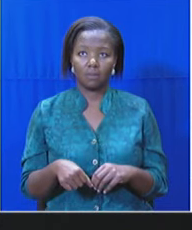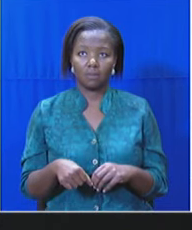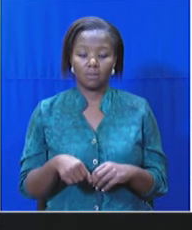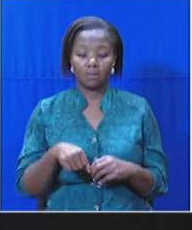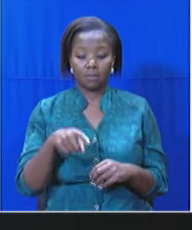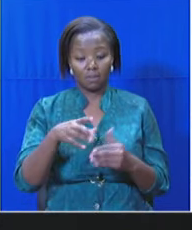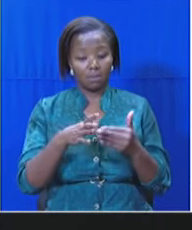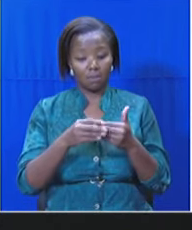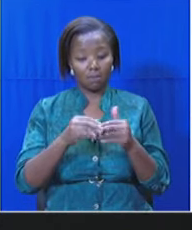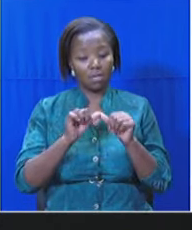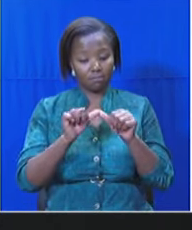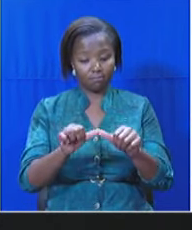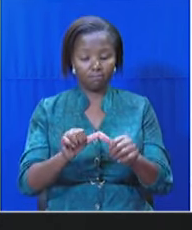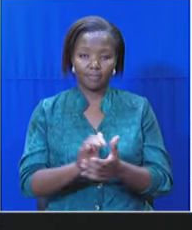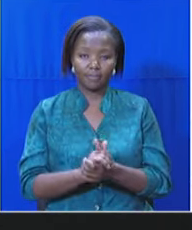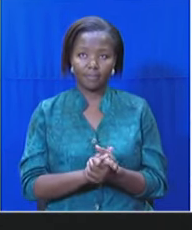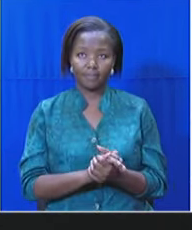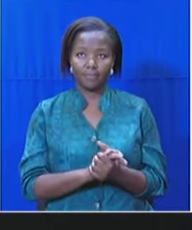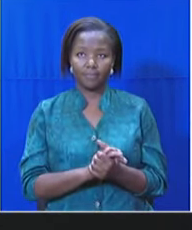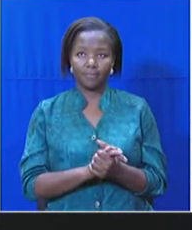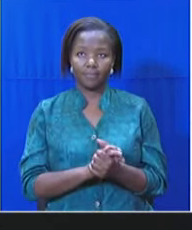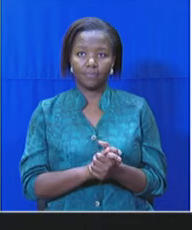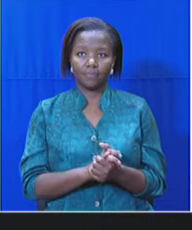Honorable member on the podium, can you please continue?